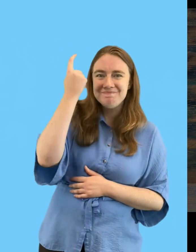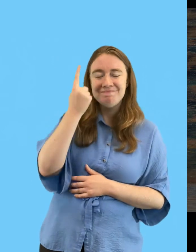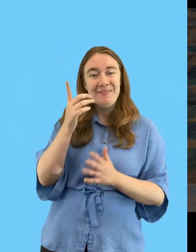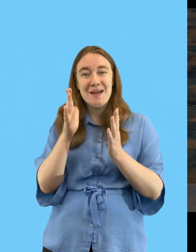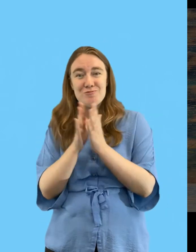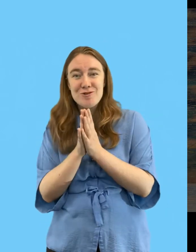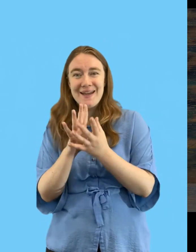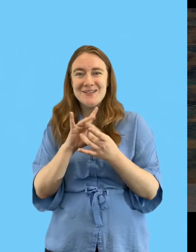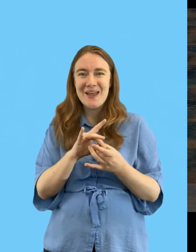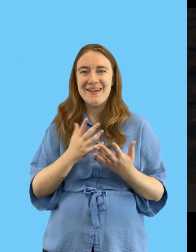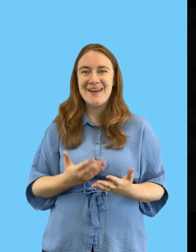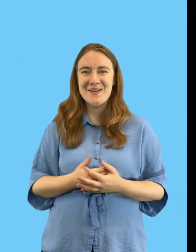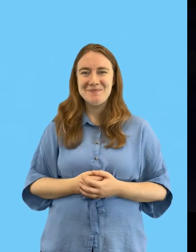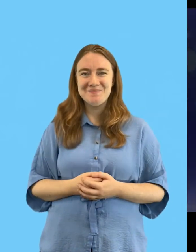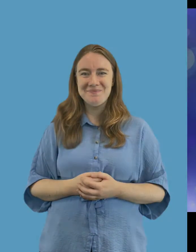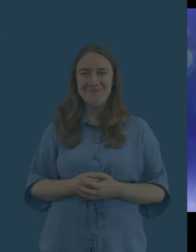pray together.